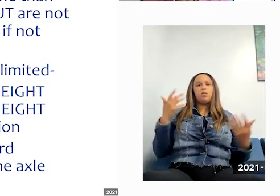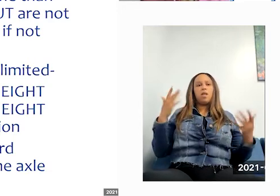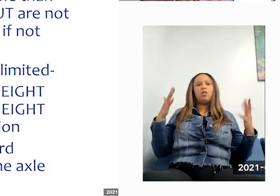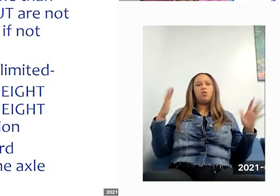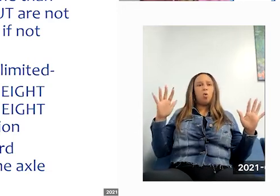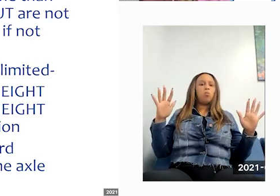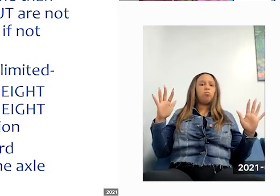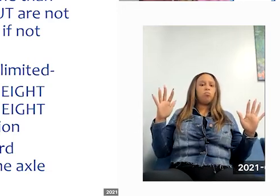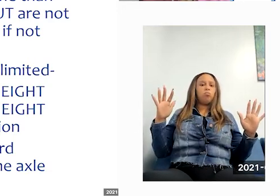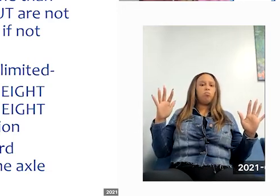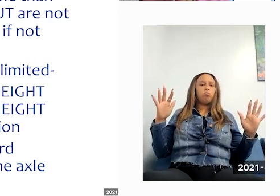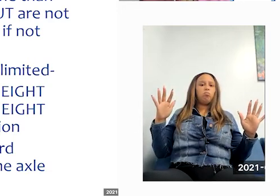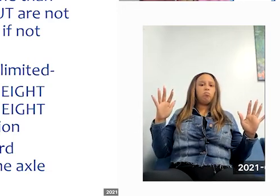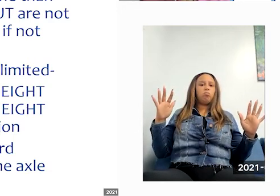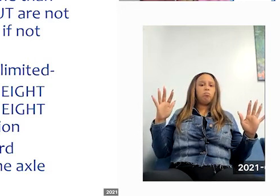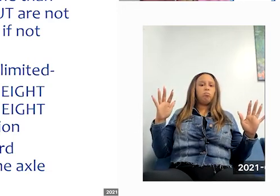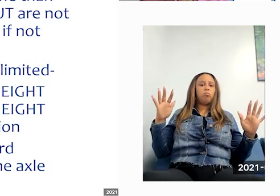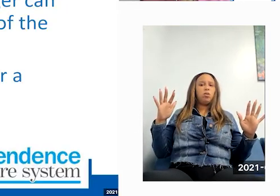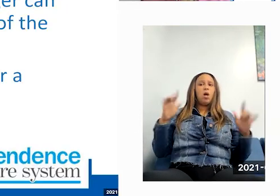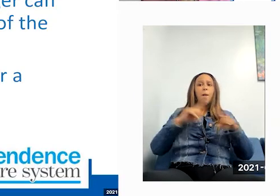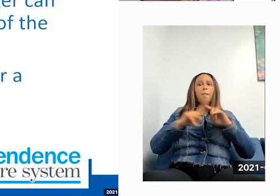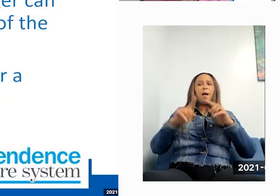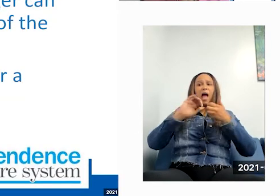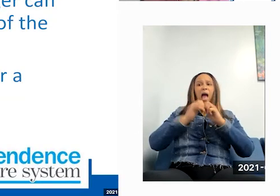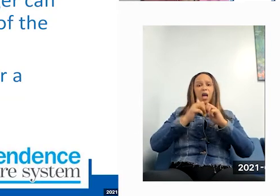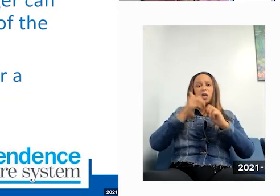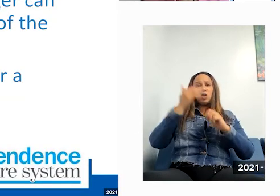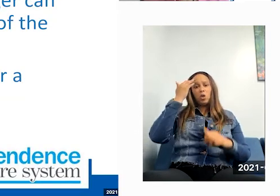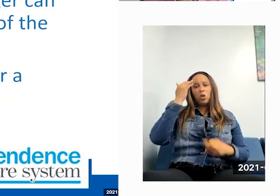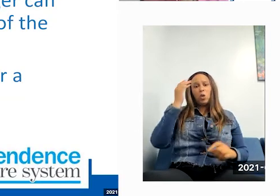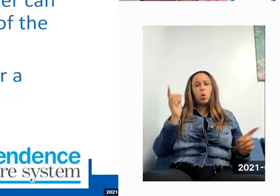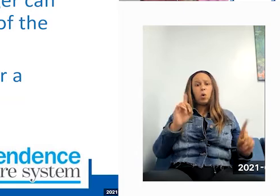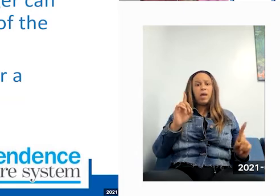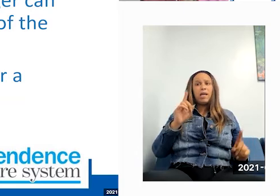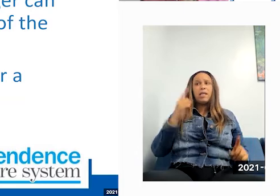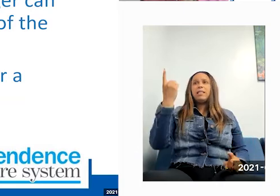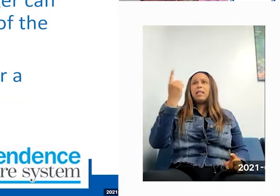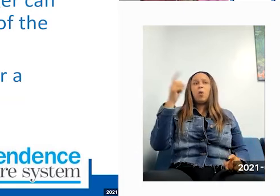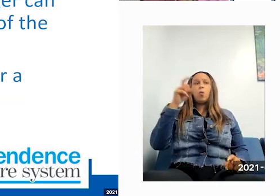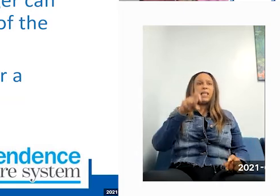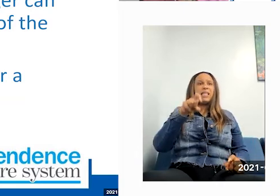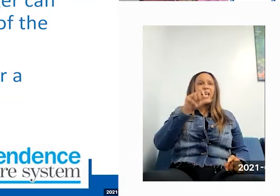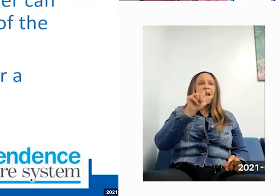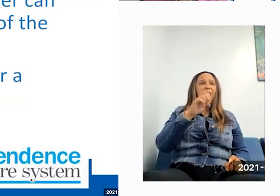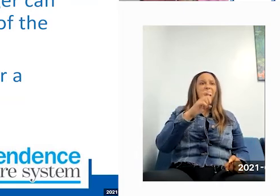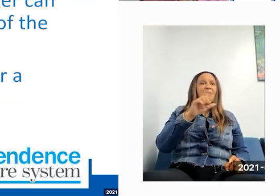it. How do I know where somebody needs the axle to be?